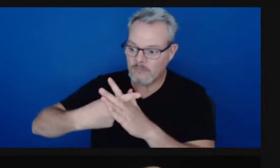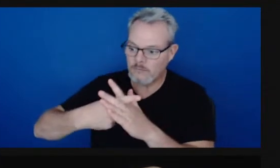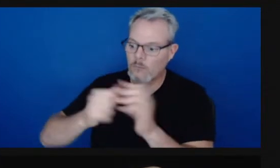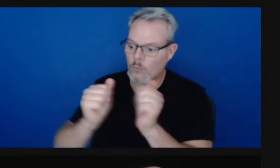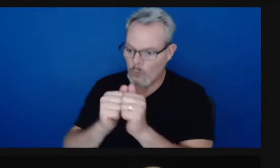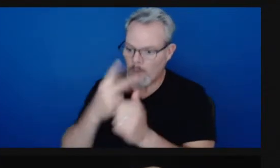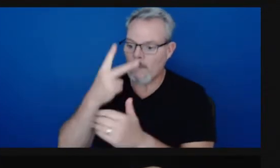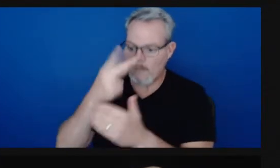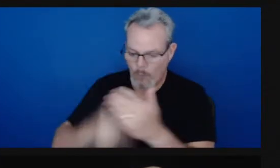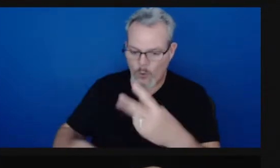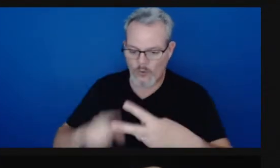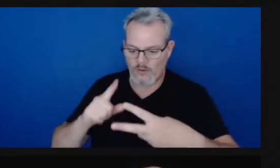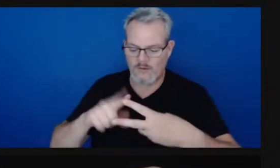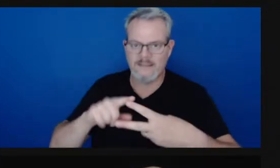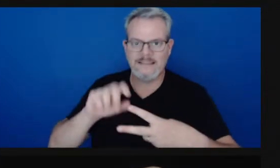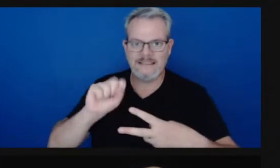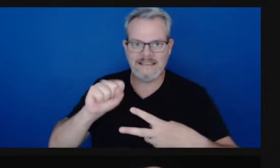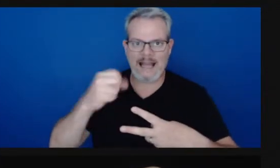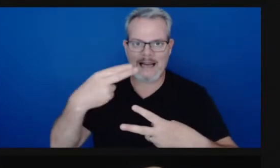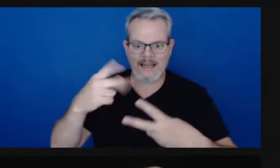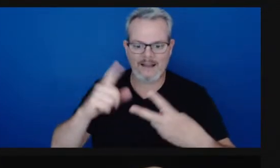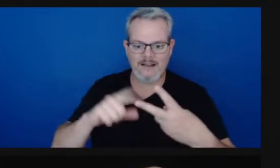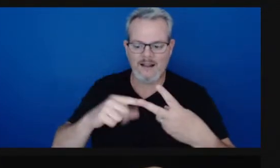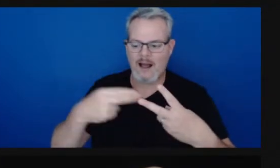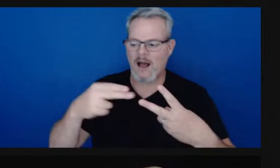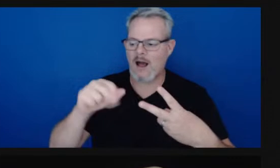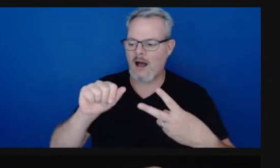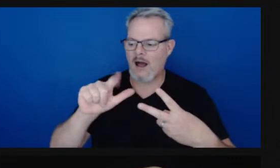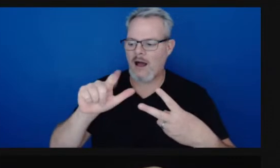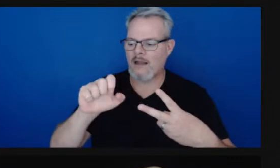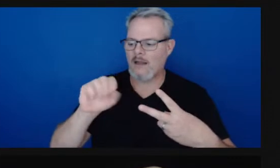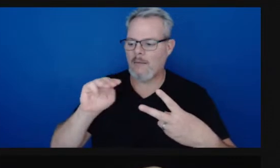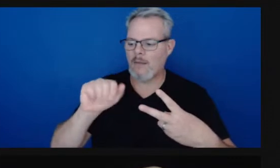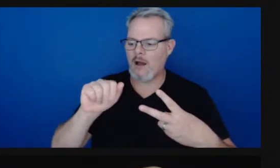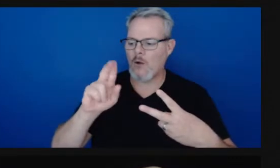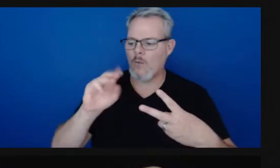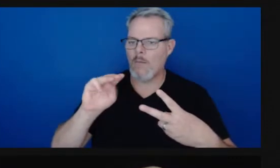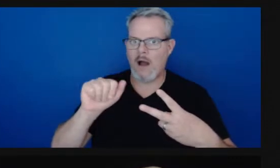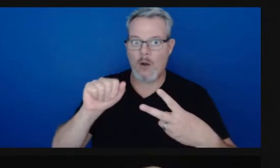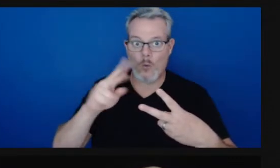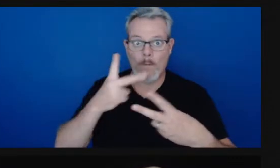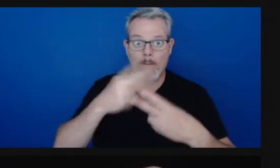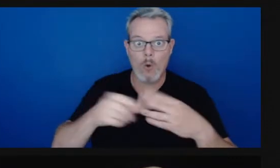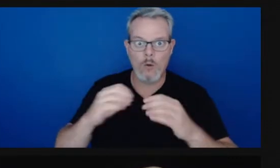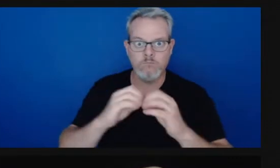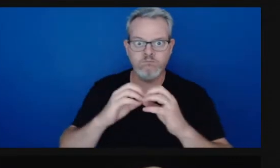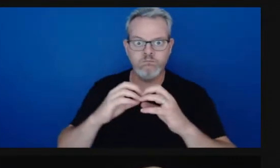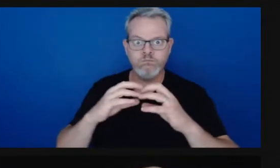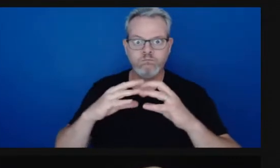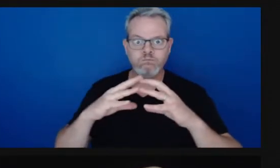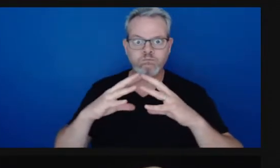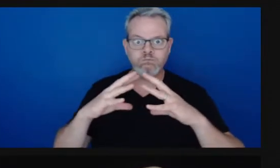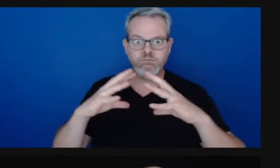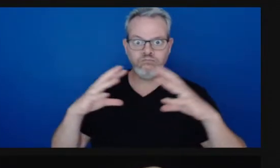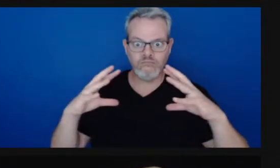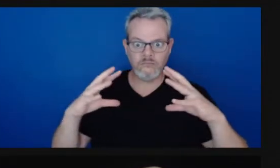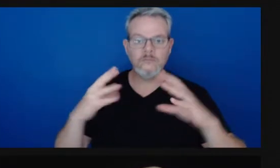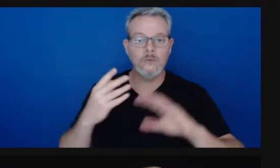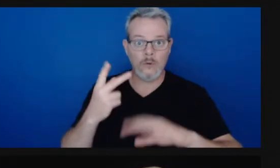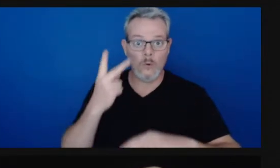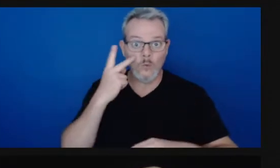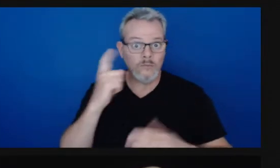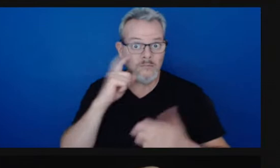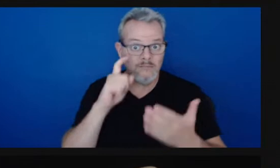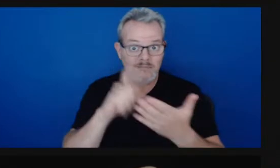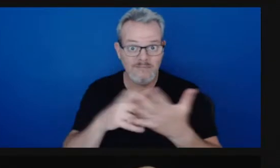Ma'u and Sand Hill inflating, what we saw after that was as the intrusion